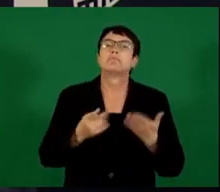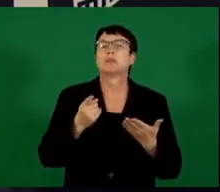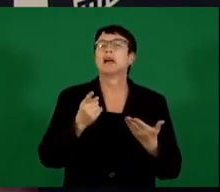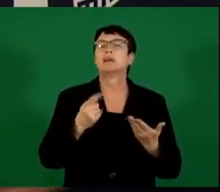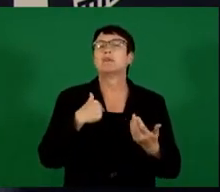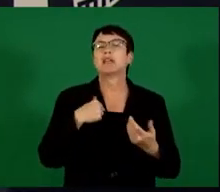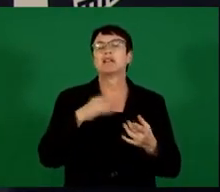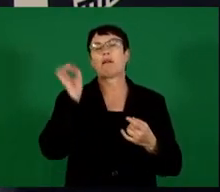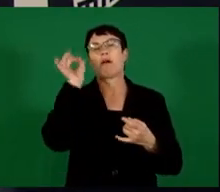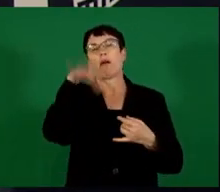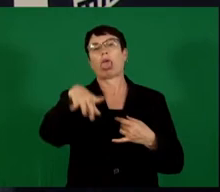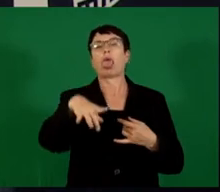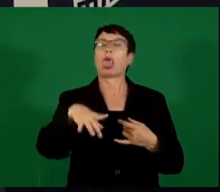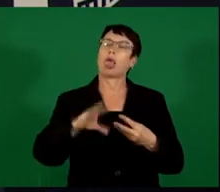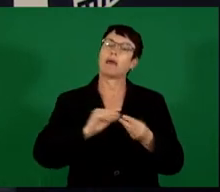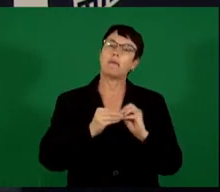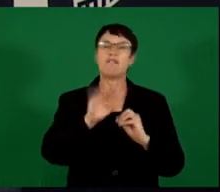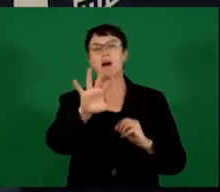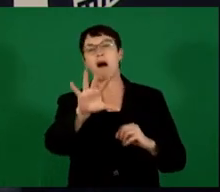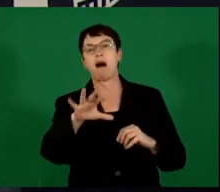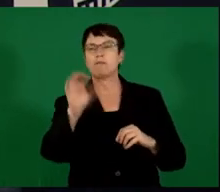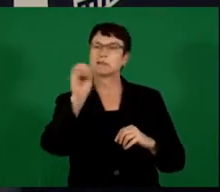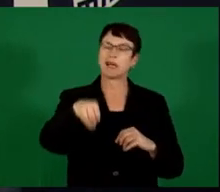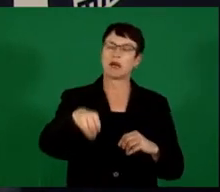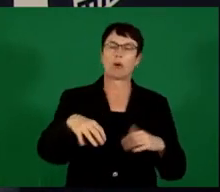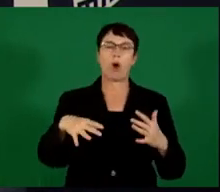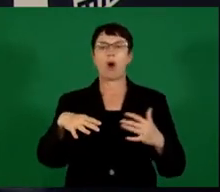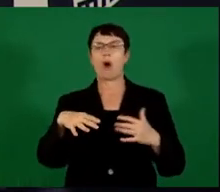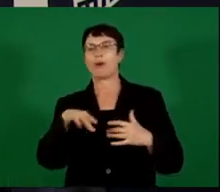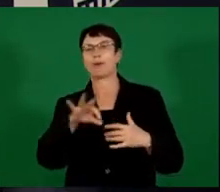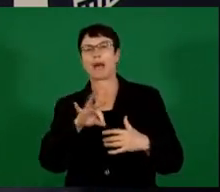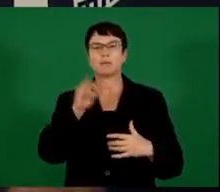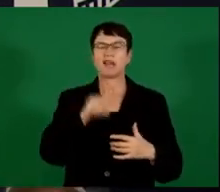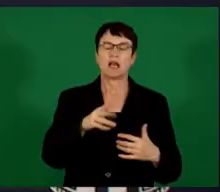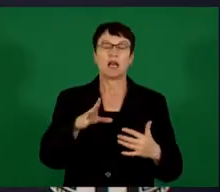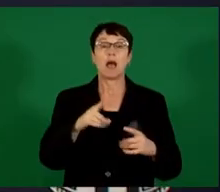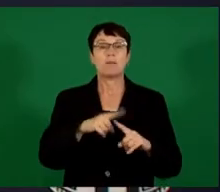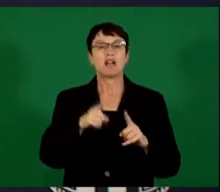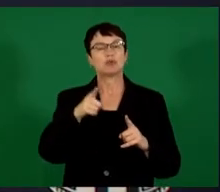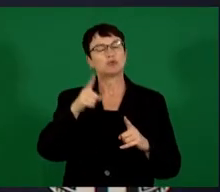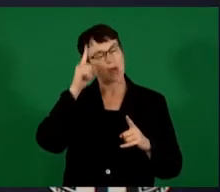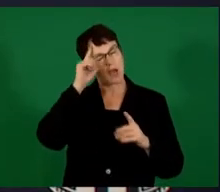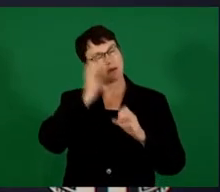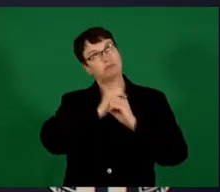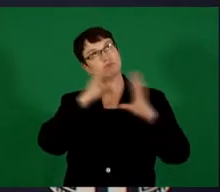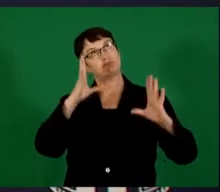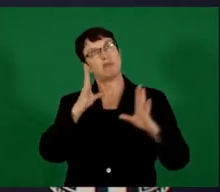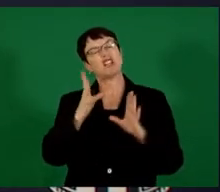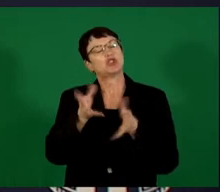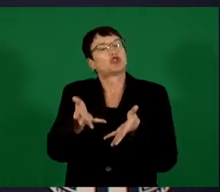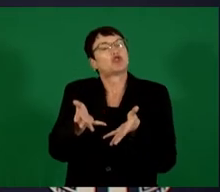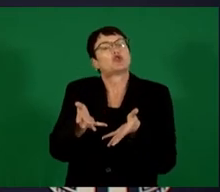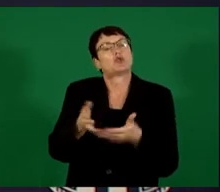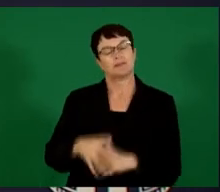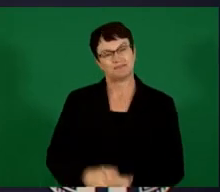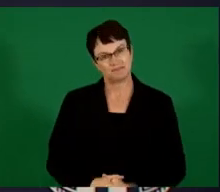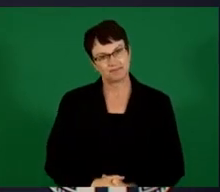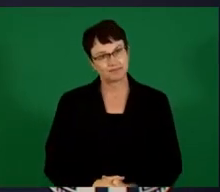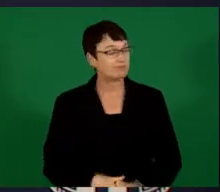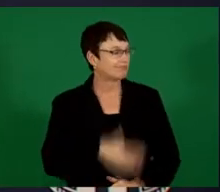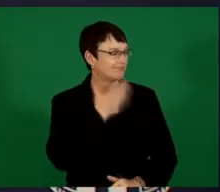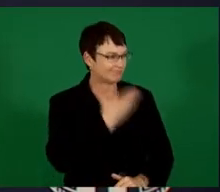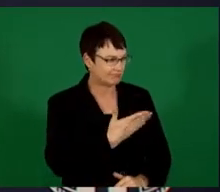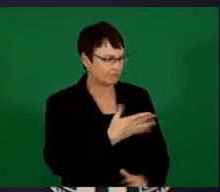kind of a rule of thumb about how one should think about it. Thank you. Thanks, Rashad.